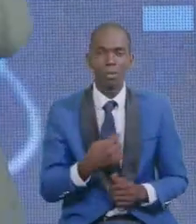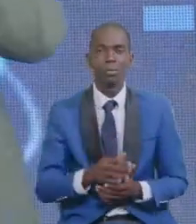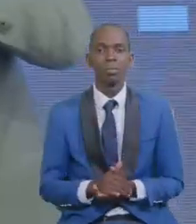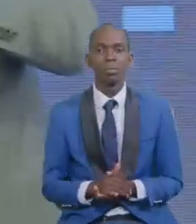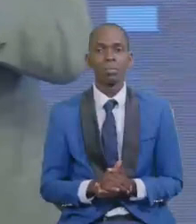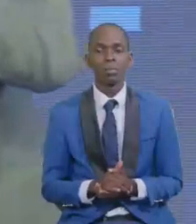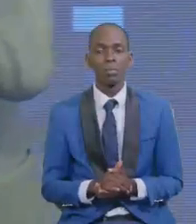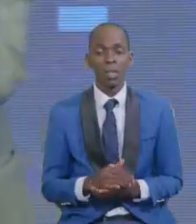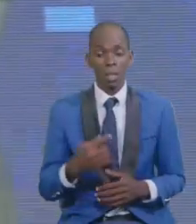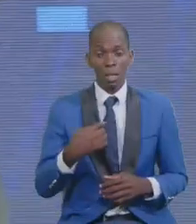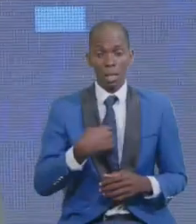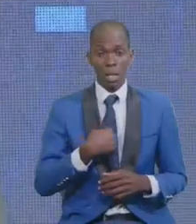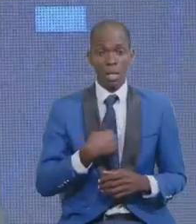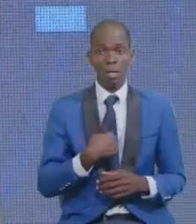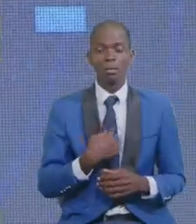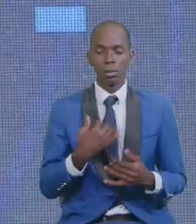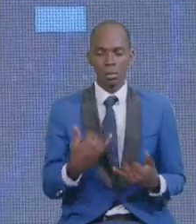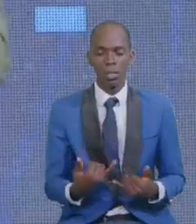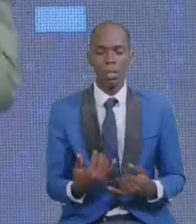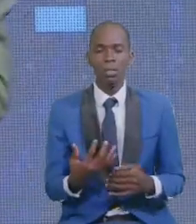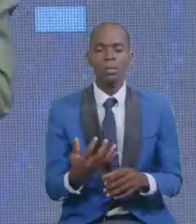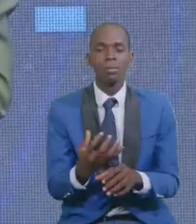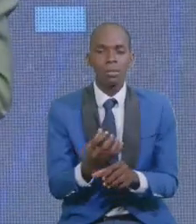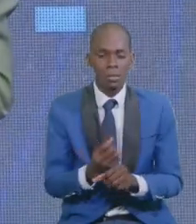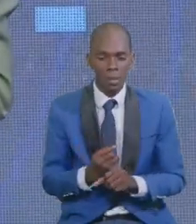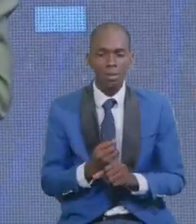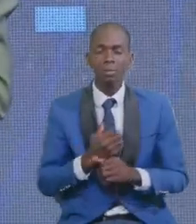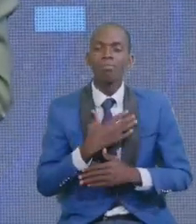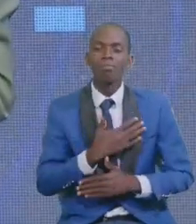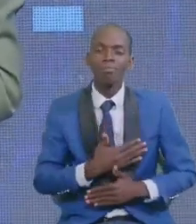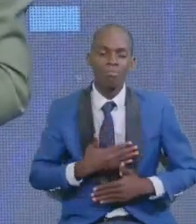I take pleasure in infirmities,